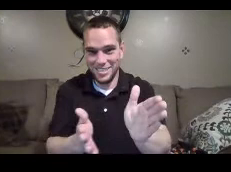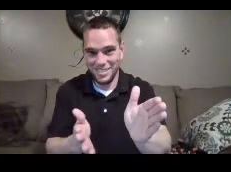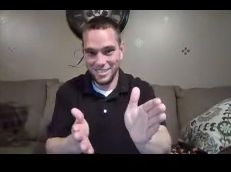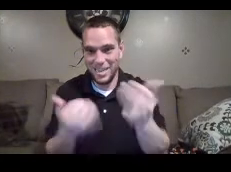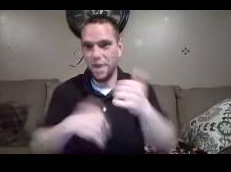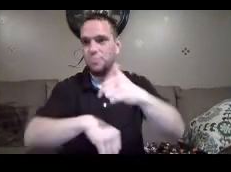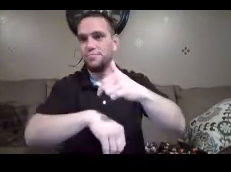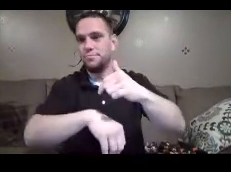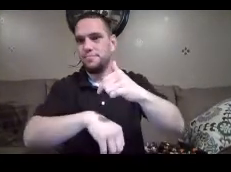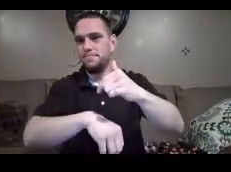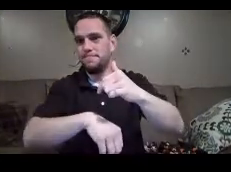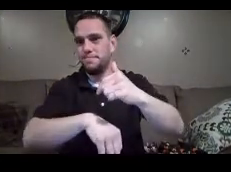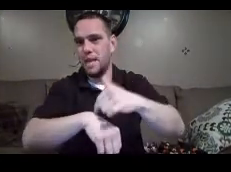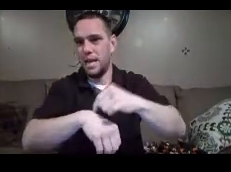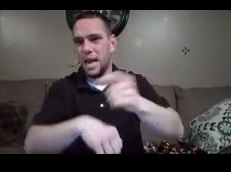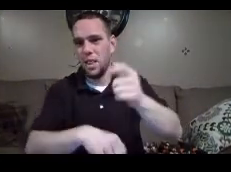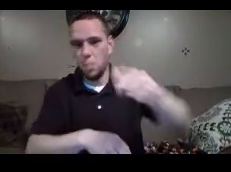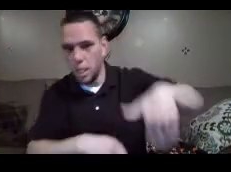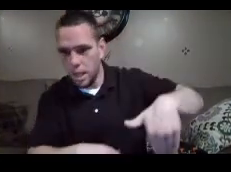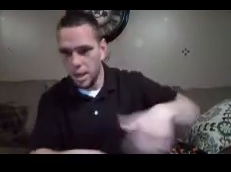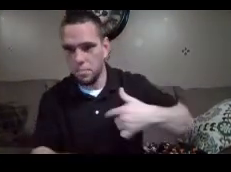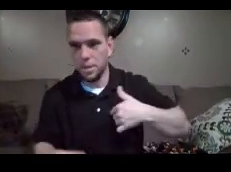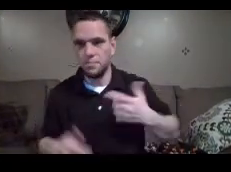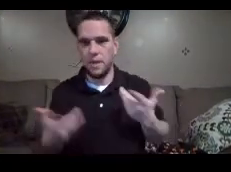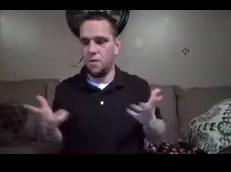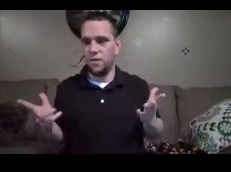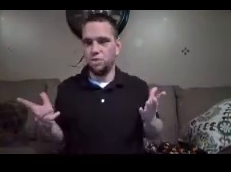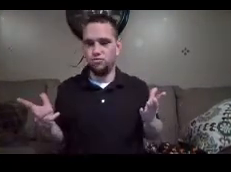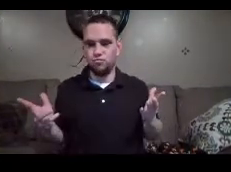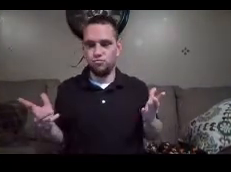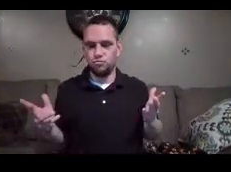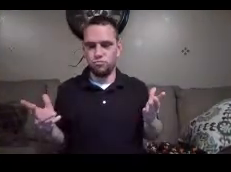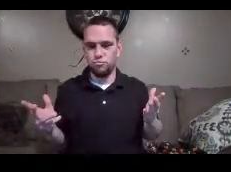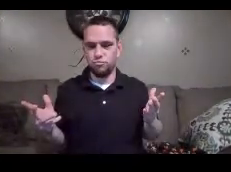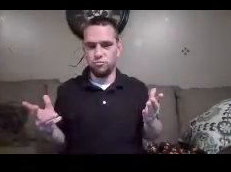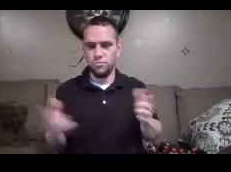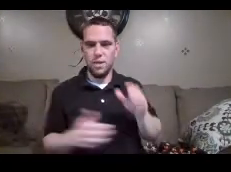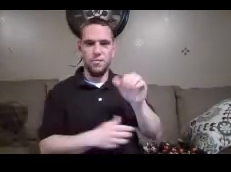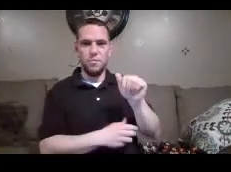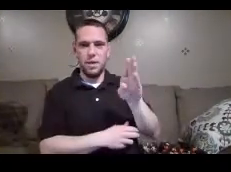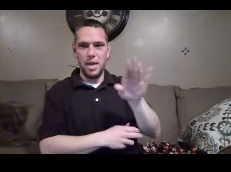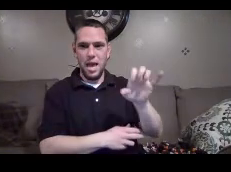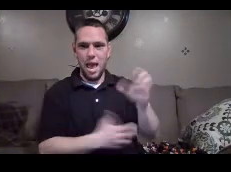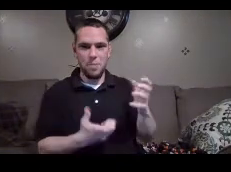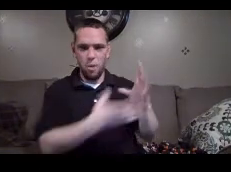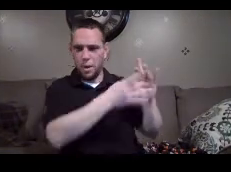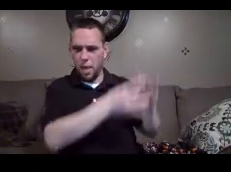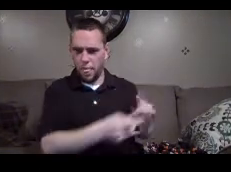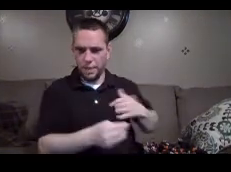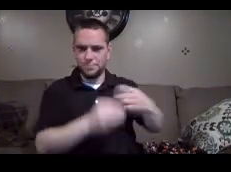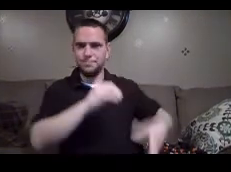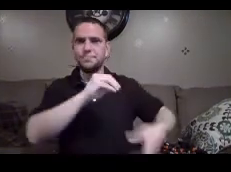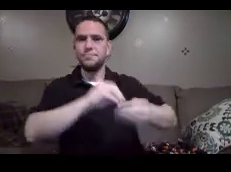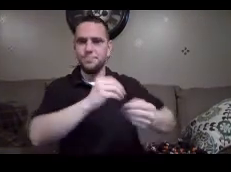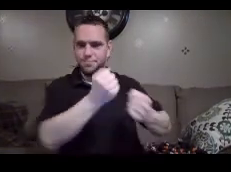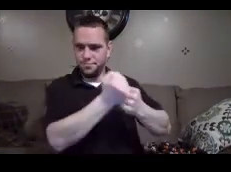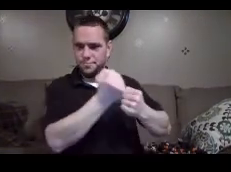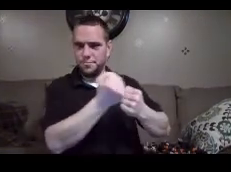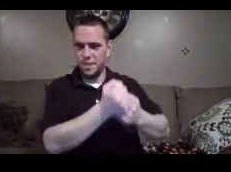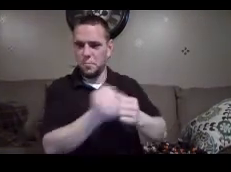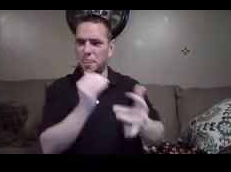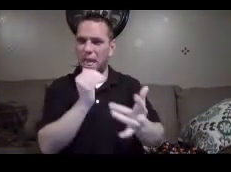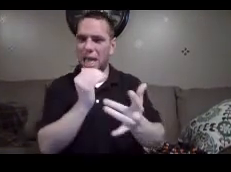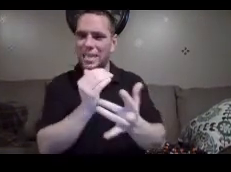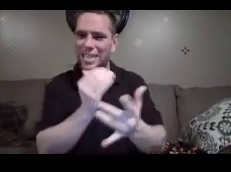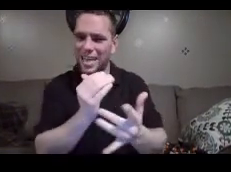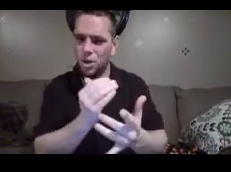timely, but I did everything. I just want to second everything that Abby has said. But yes, I mean, in terms of the technical